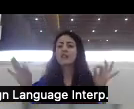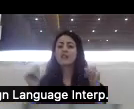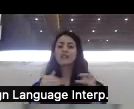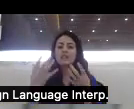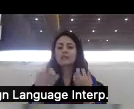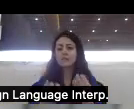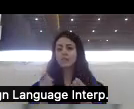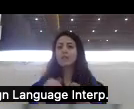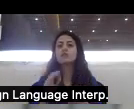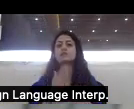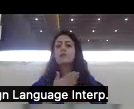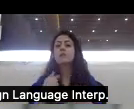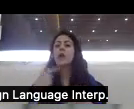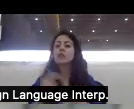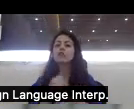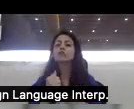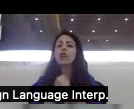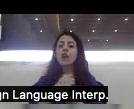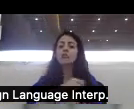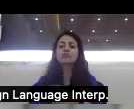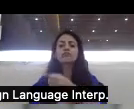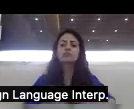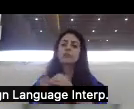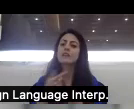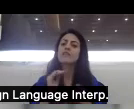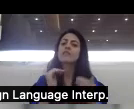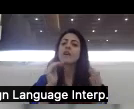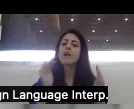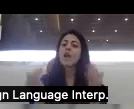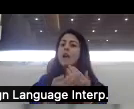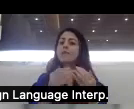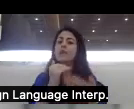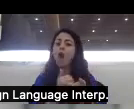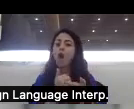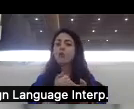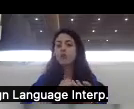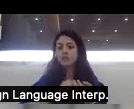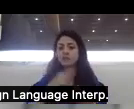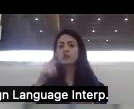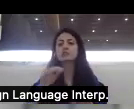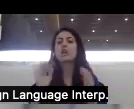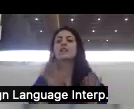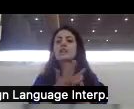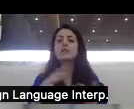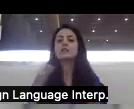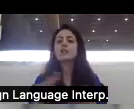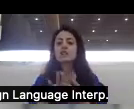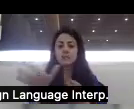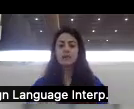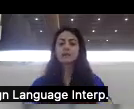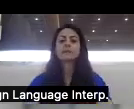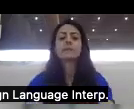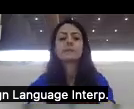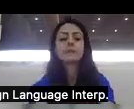in that sense, as part of a social protection floors agenda, which the ILO very much champions and supports with